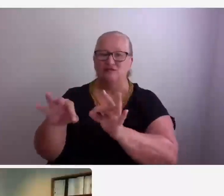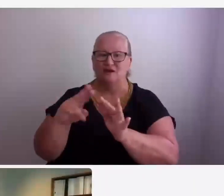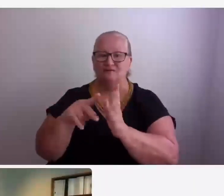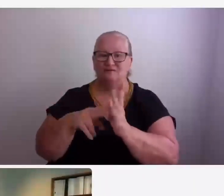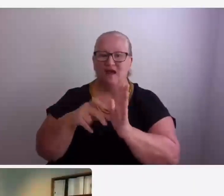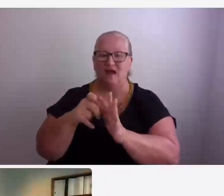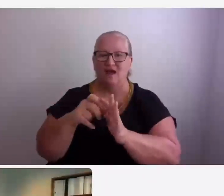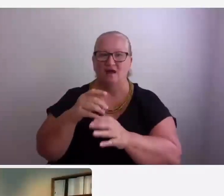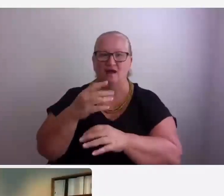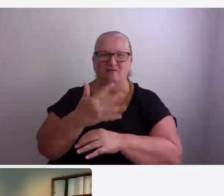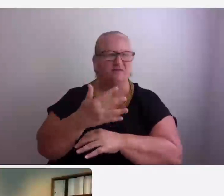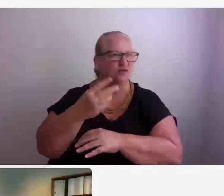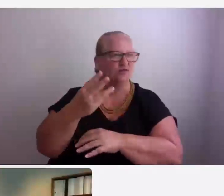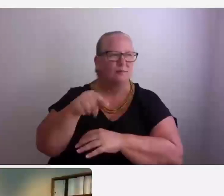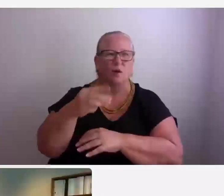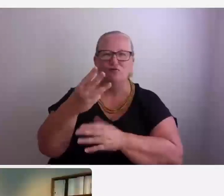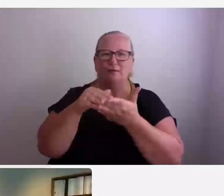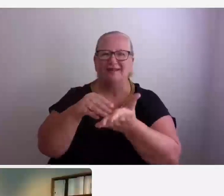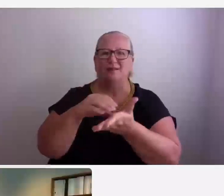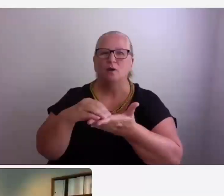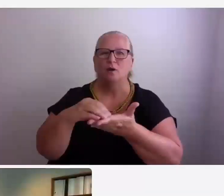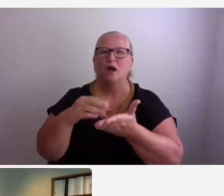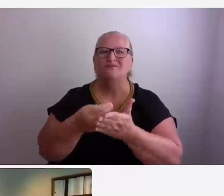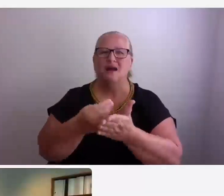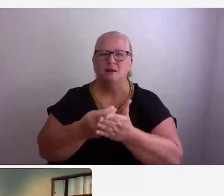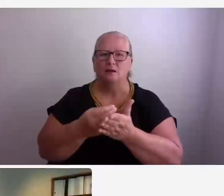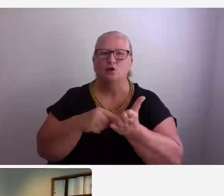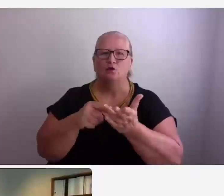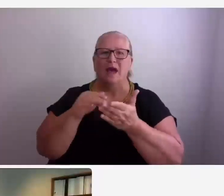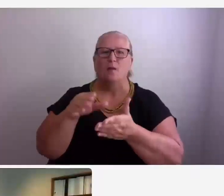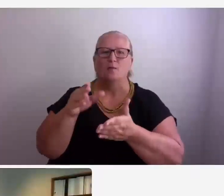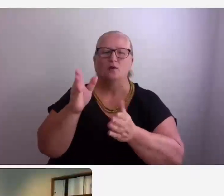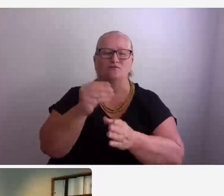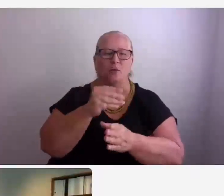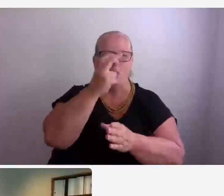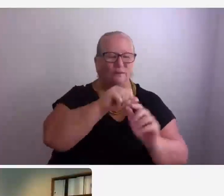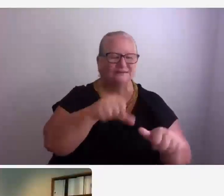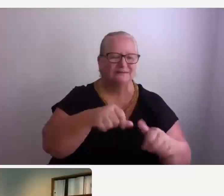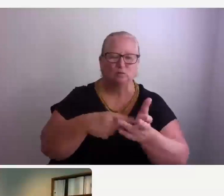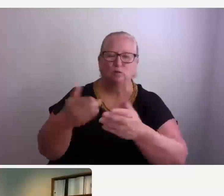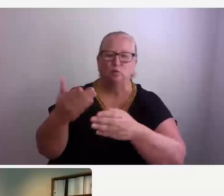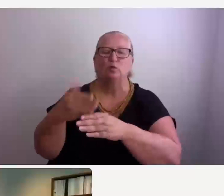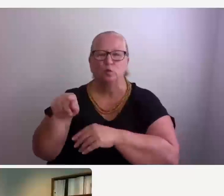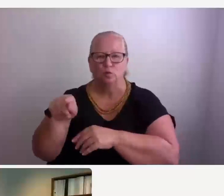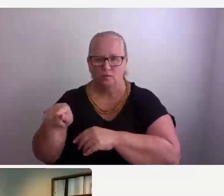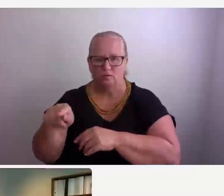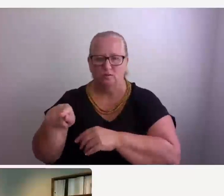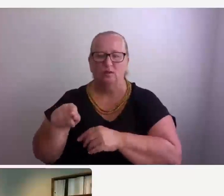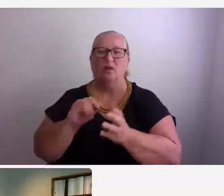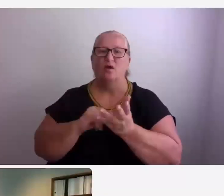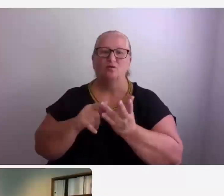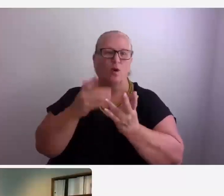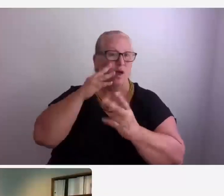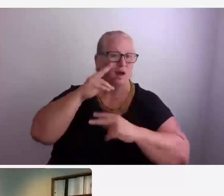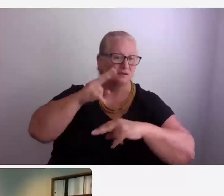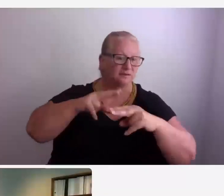$53.3 million fund to help providers move from ACFI to AN-ACC. Once all the assessments are